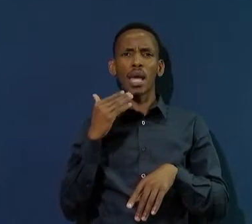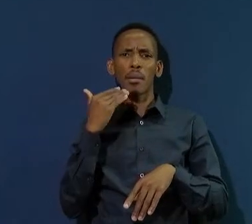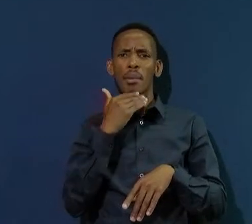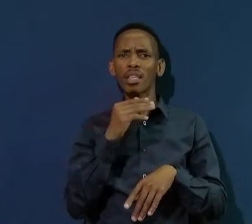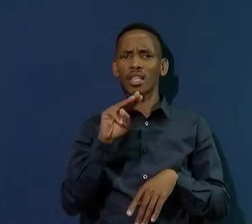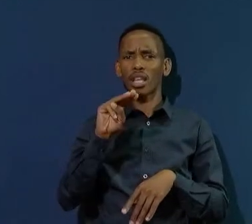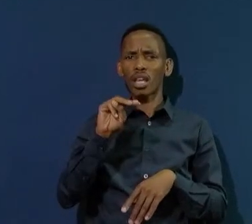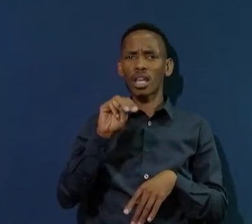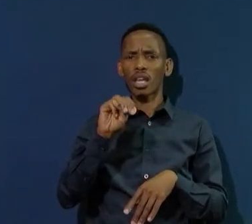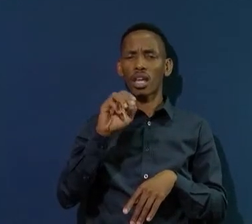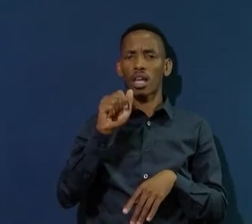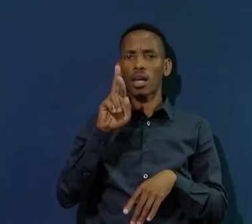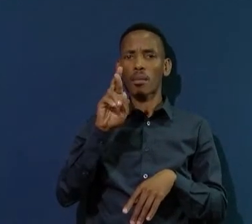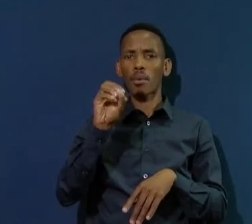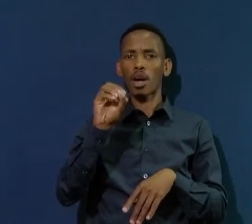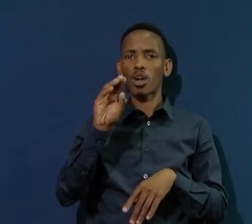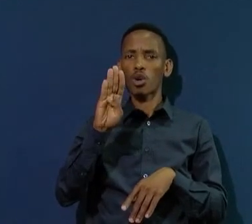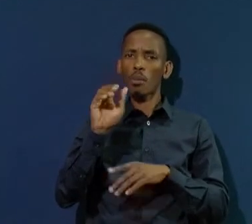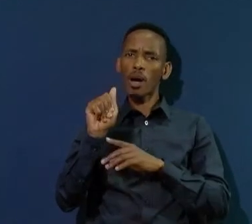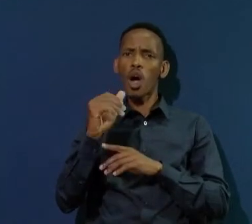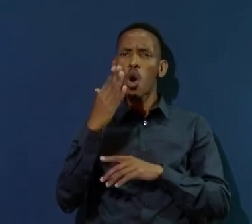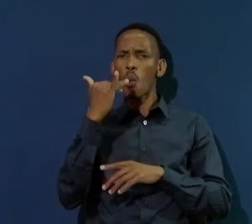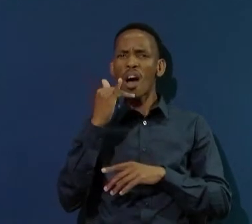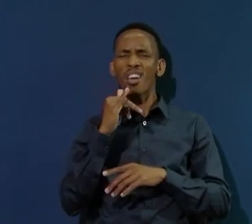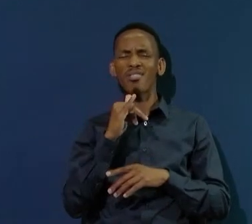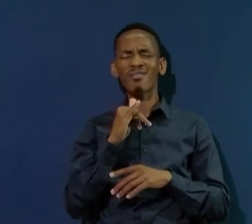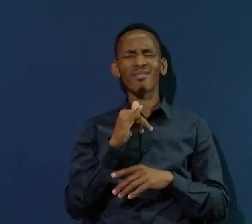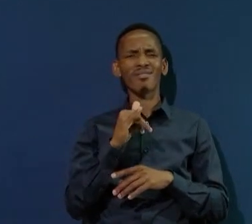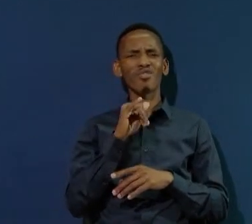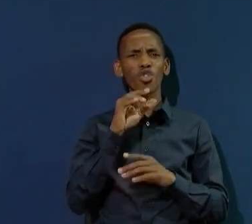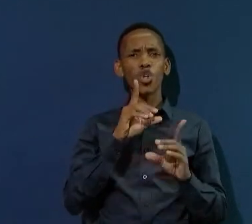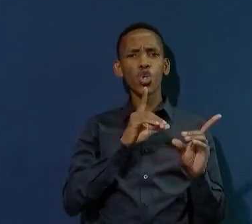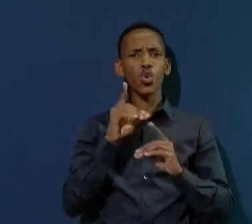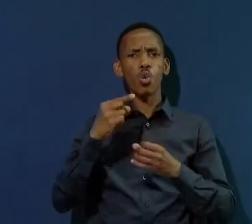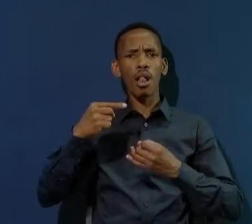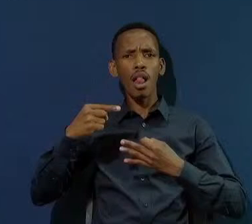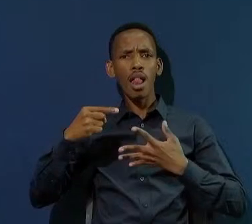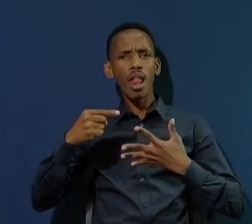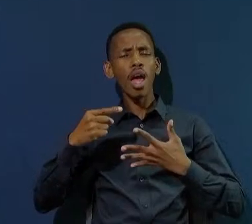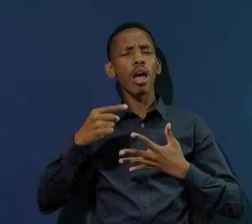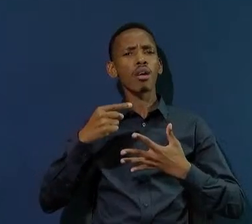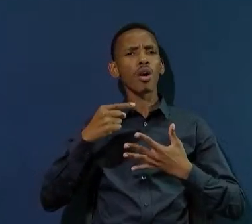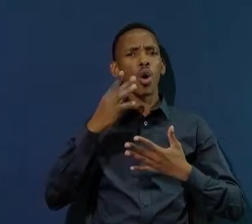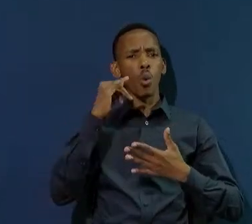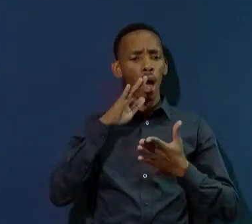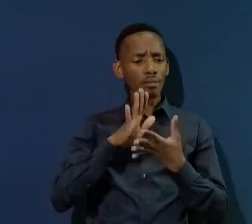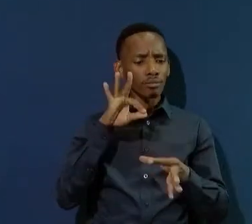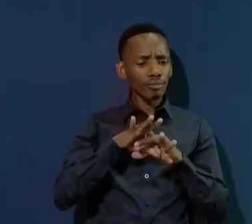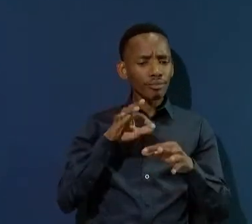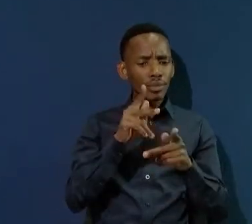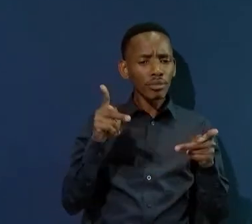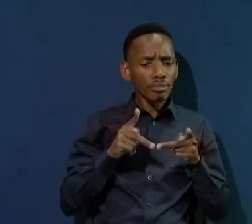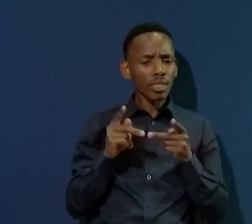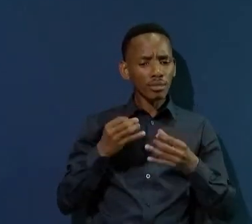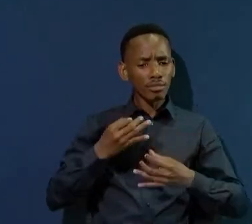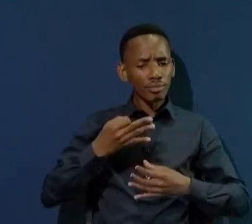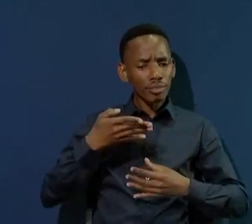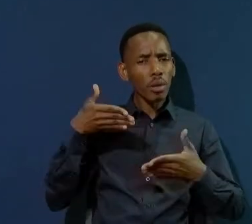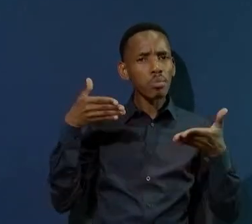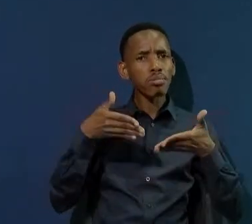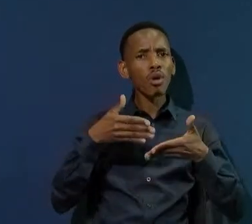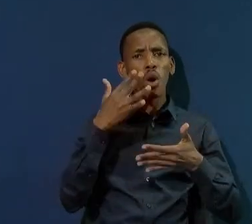kante me gone ke eng le sa dire jana, ke eng le sa balle ko matlhophelong, ke eng le sa netehatse gore